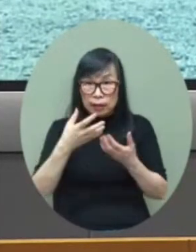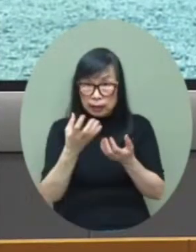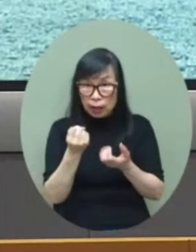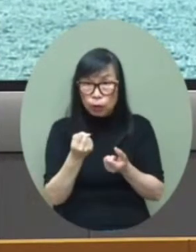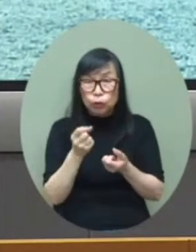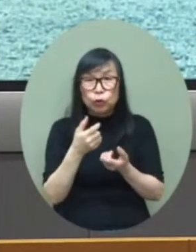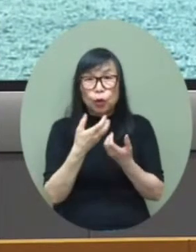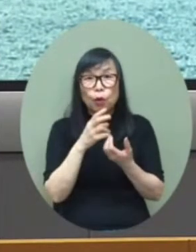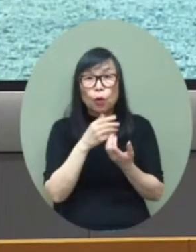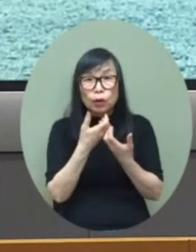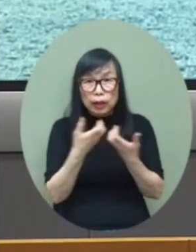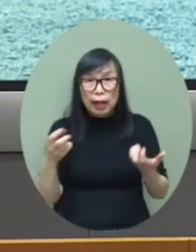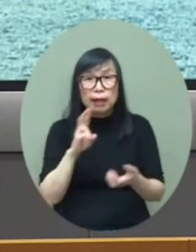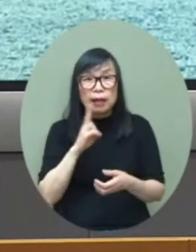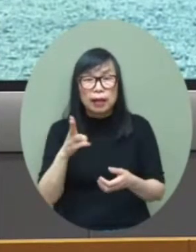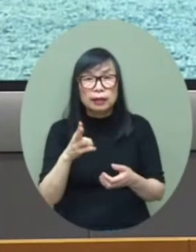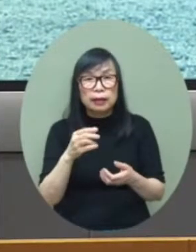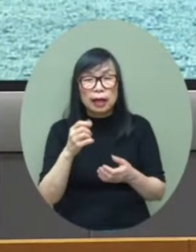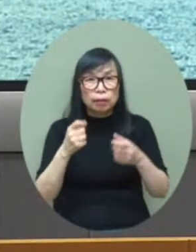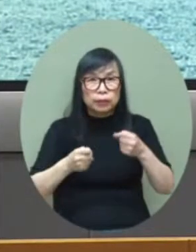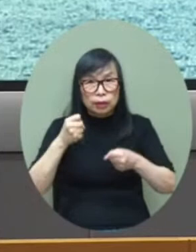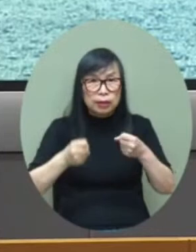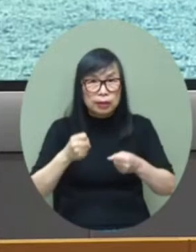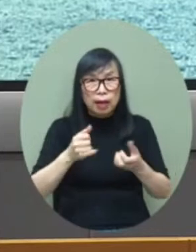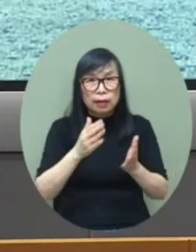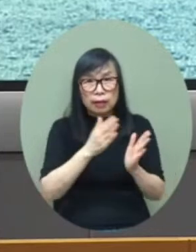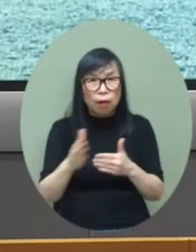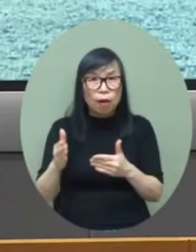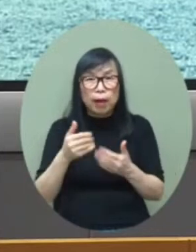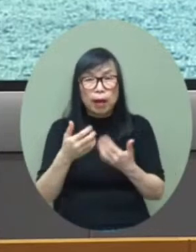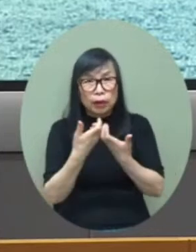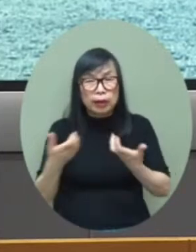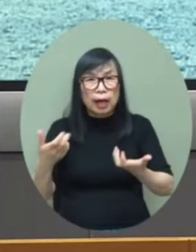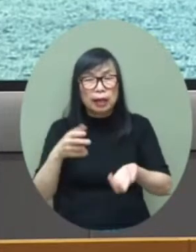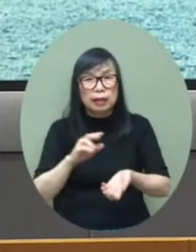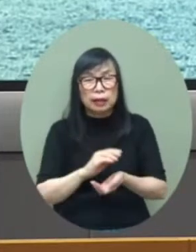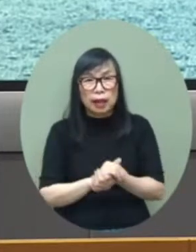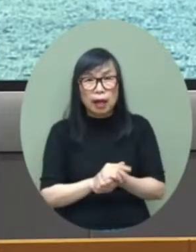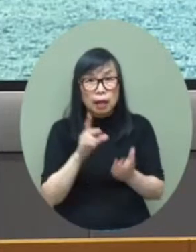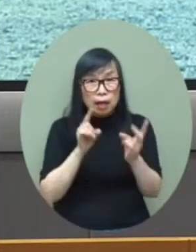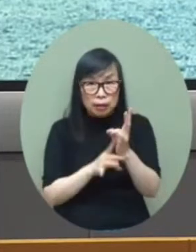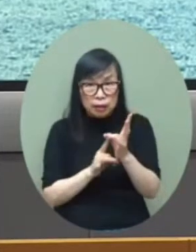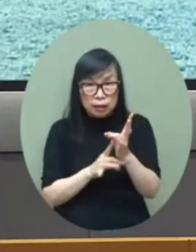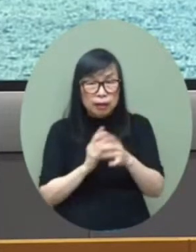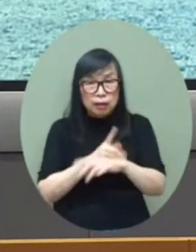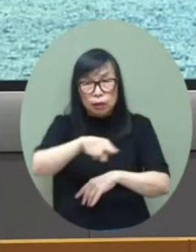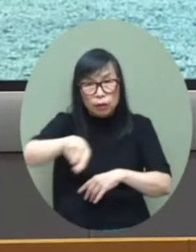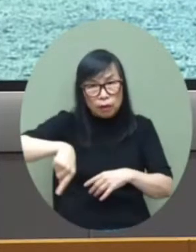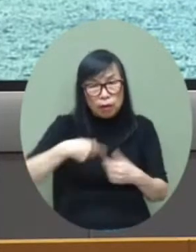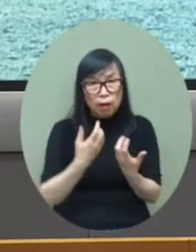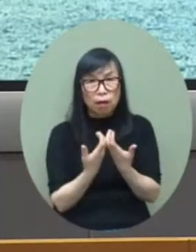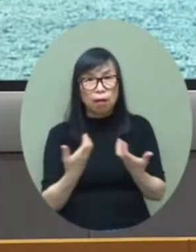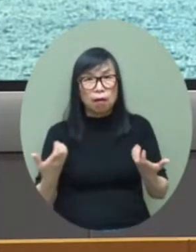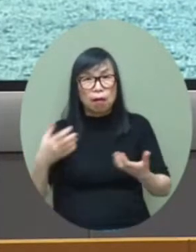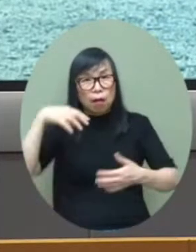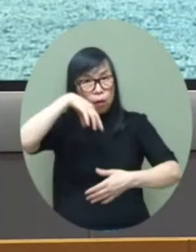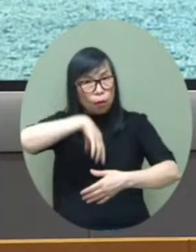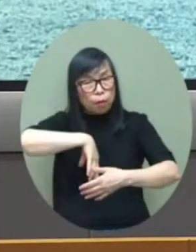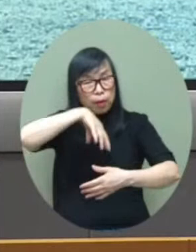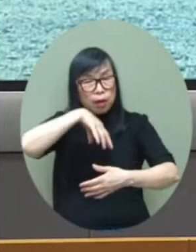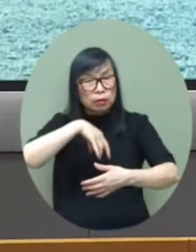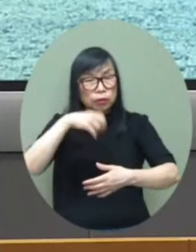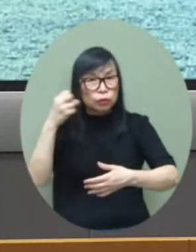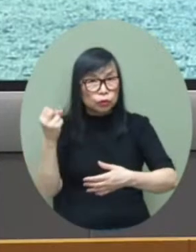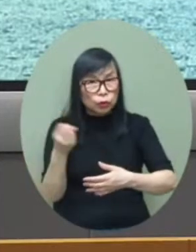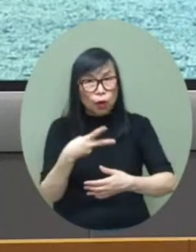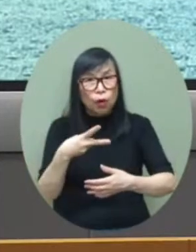and then they'll be receiving the isolation order, and they will be sent to the Penny's Bay community